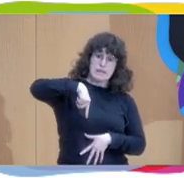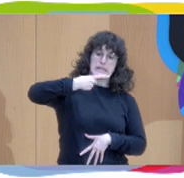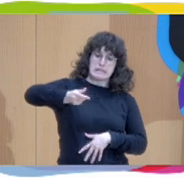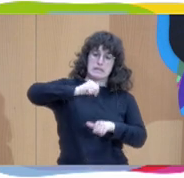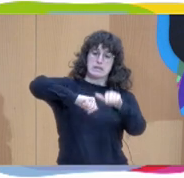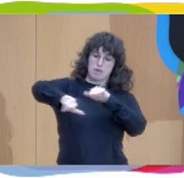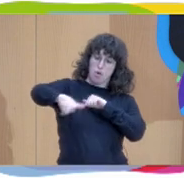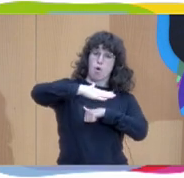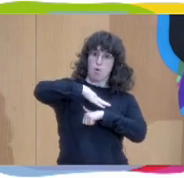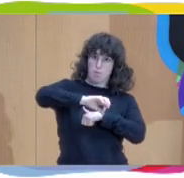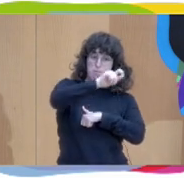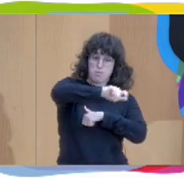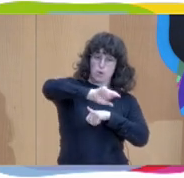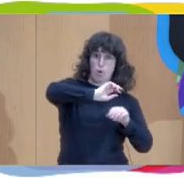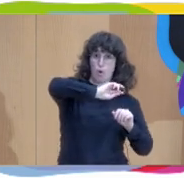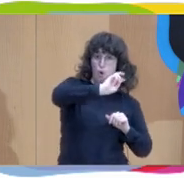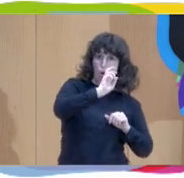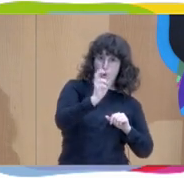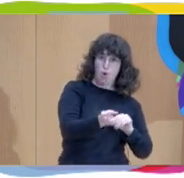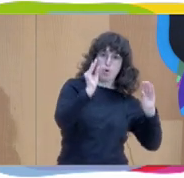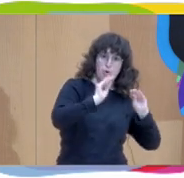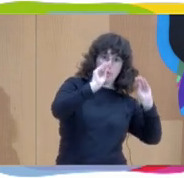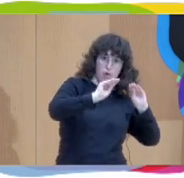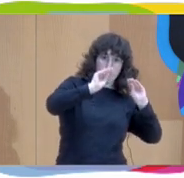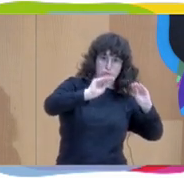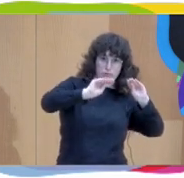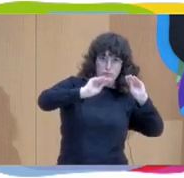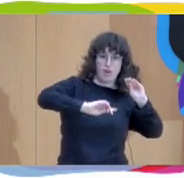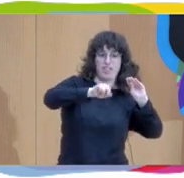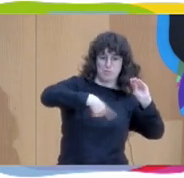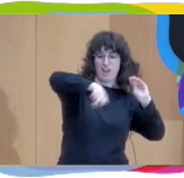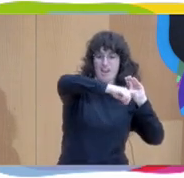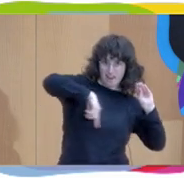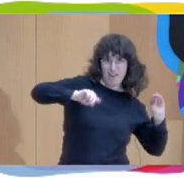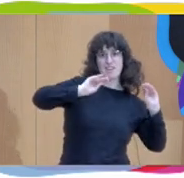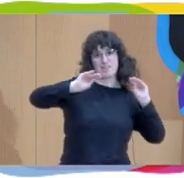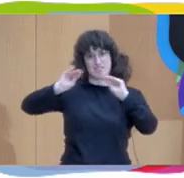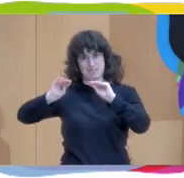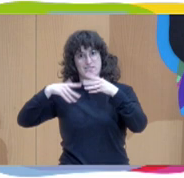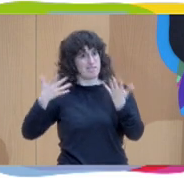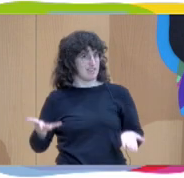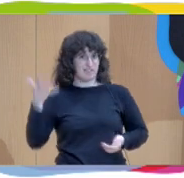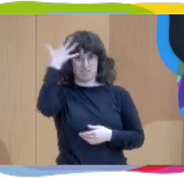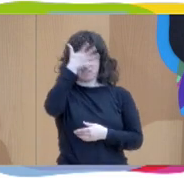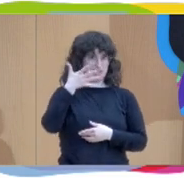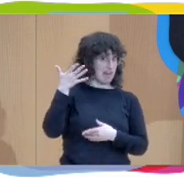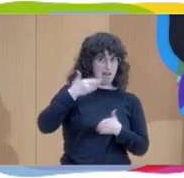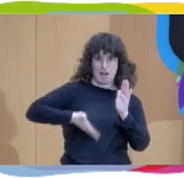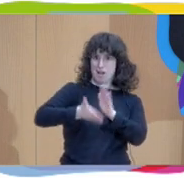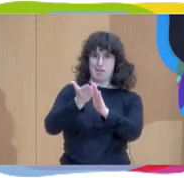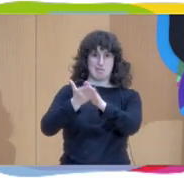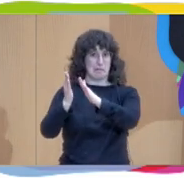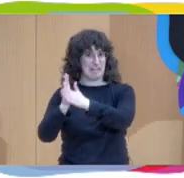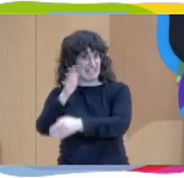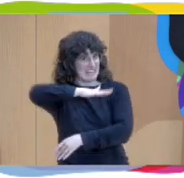sense, Navarro will be a very dialogical region. There wasn't a possibility to start facilitating